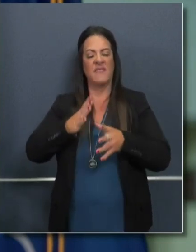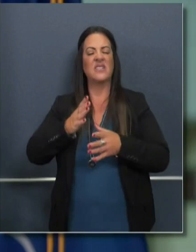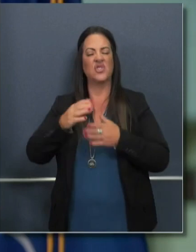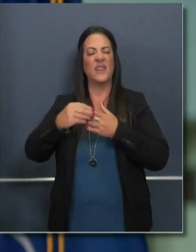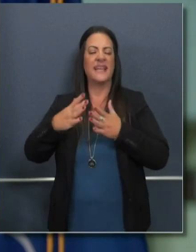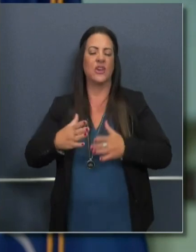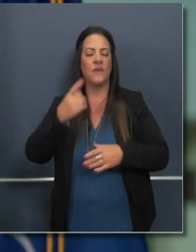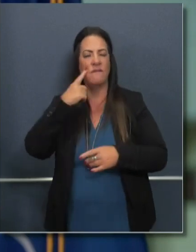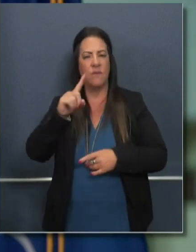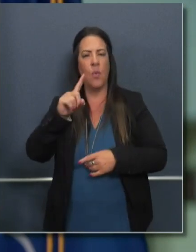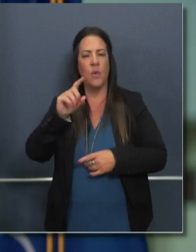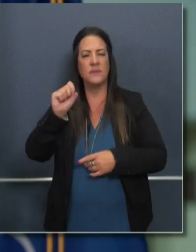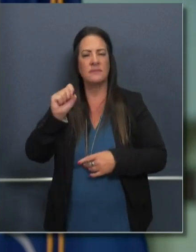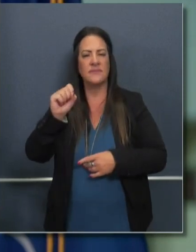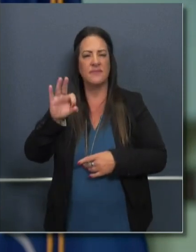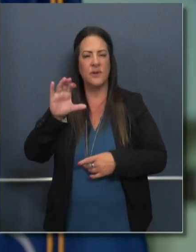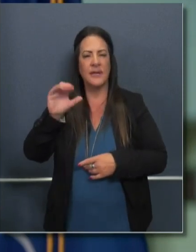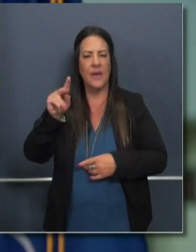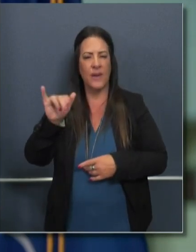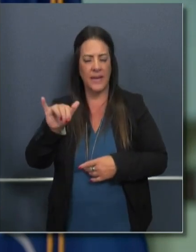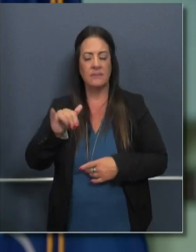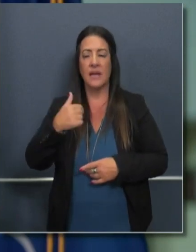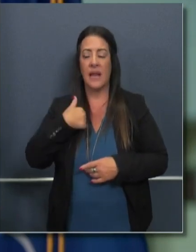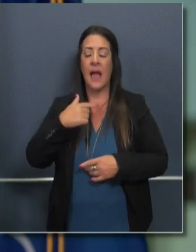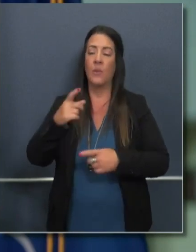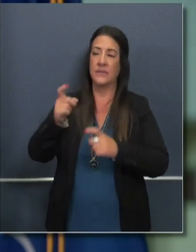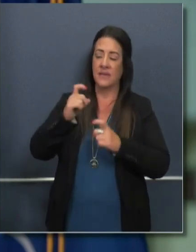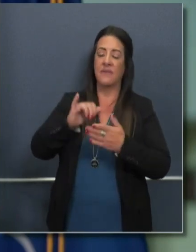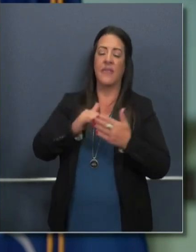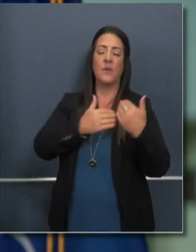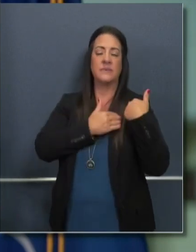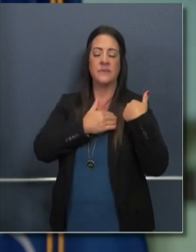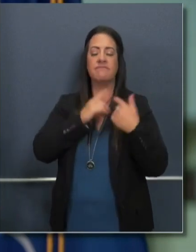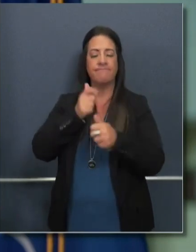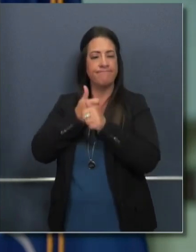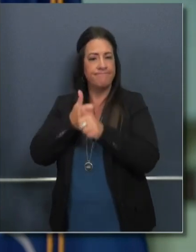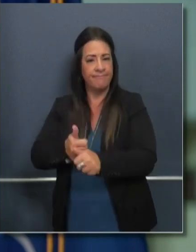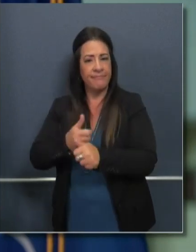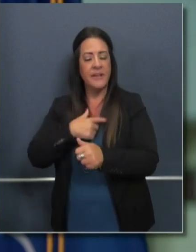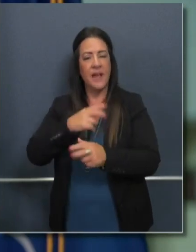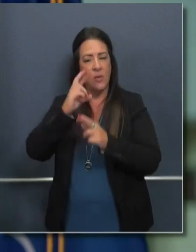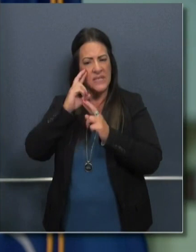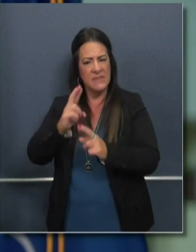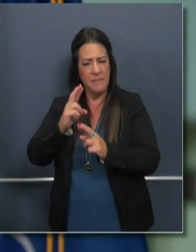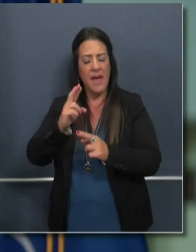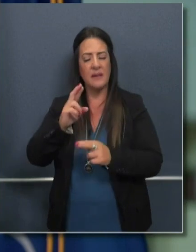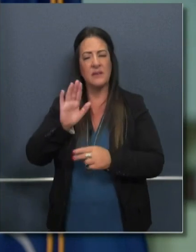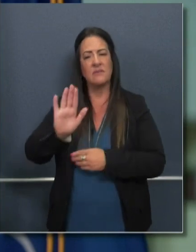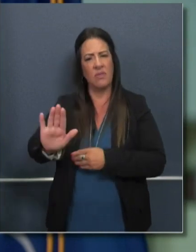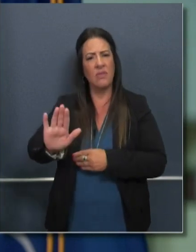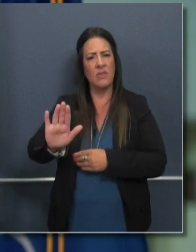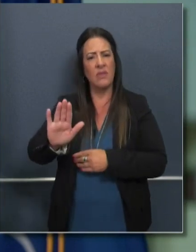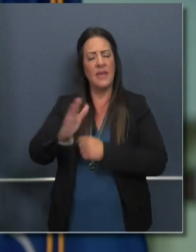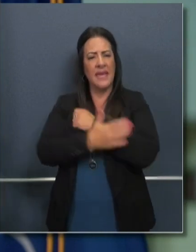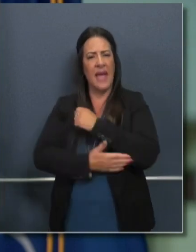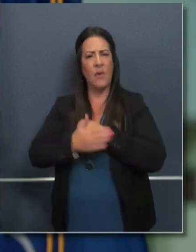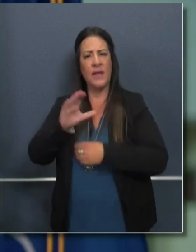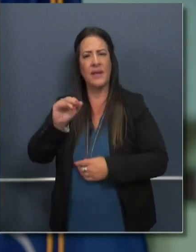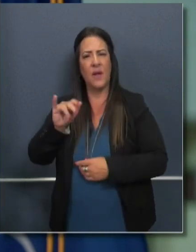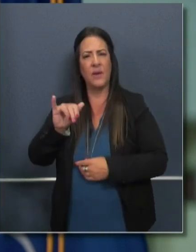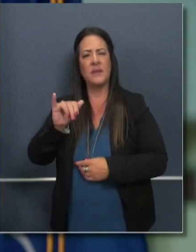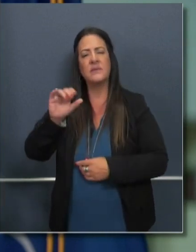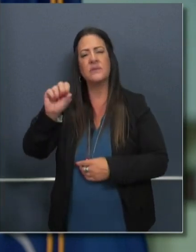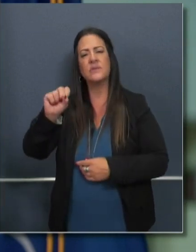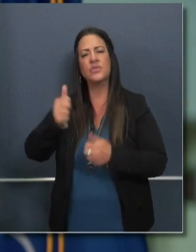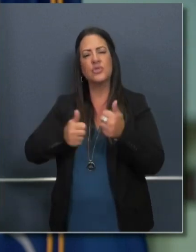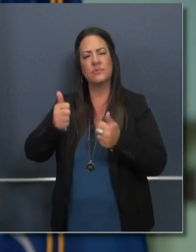familiar with those responsibilities, and I respect the supervisor's seriousness as it relates to